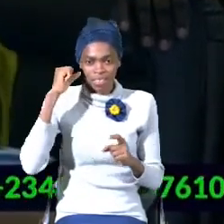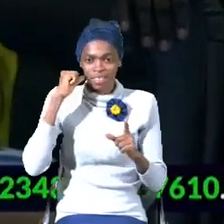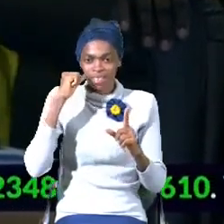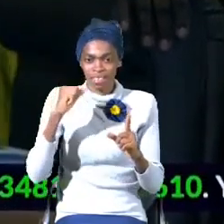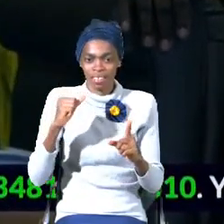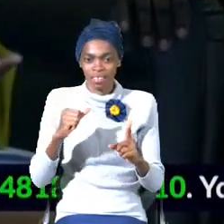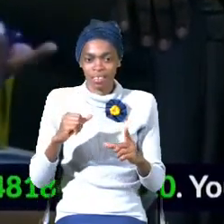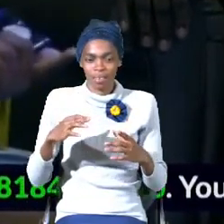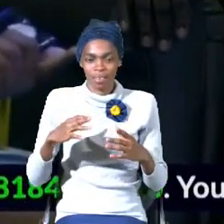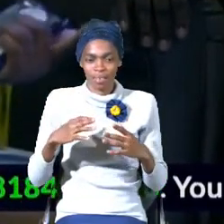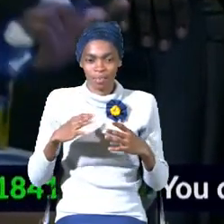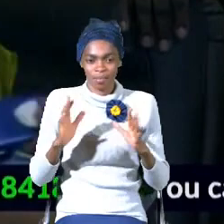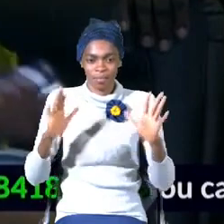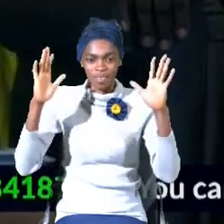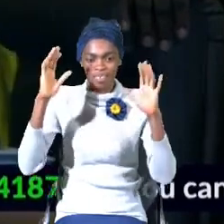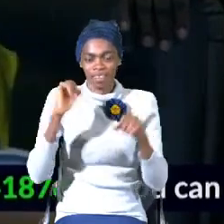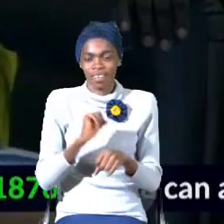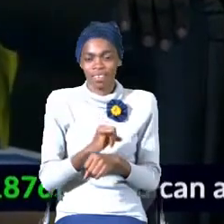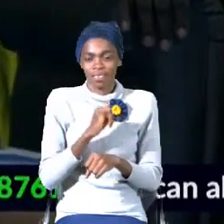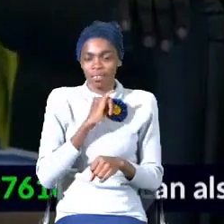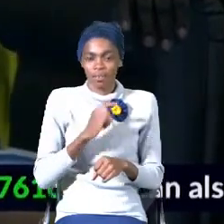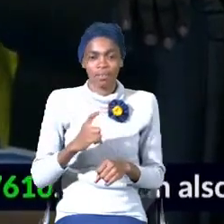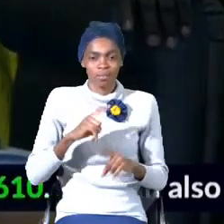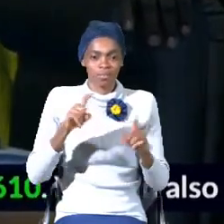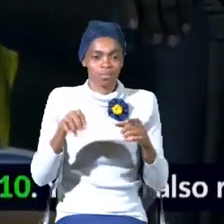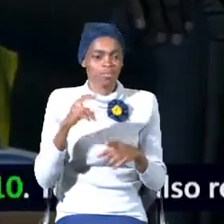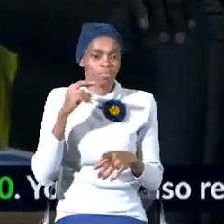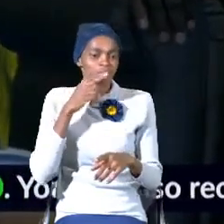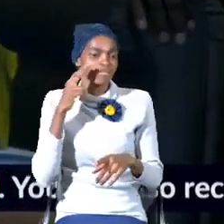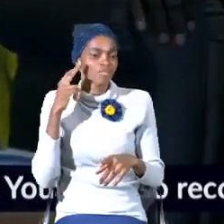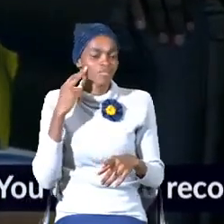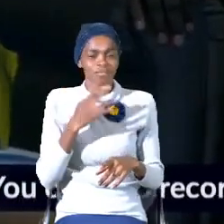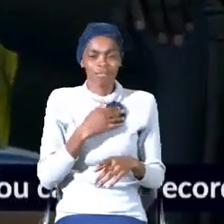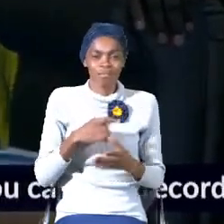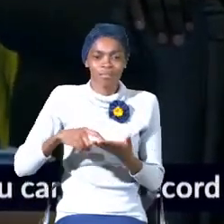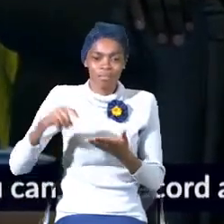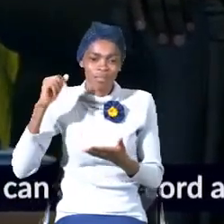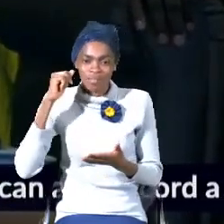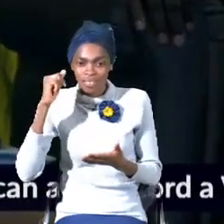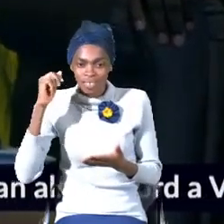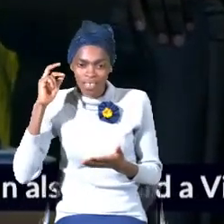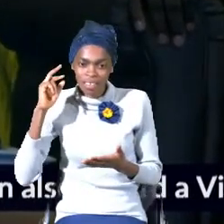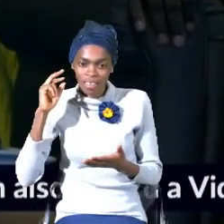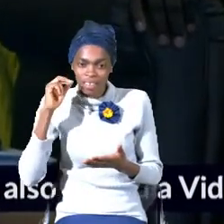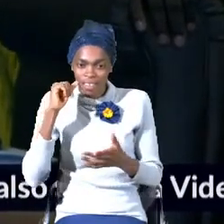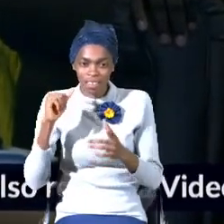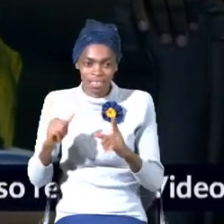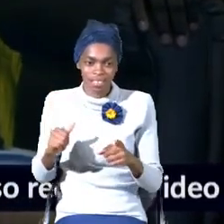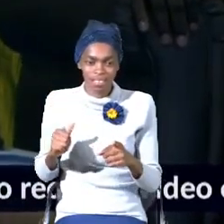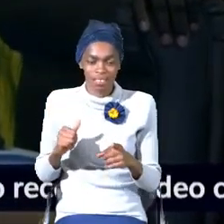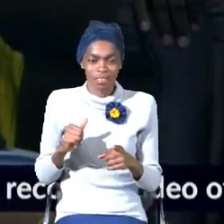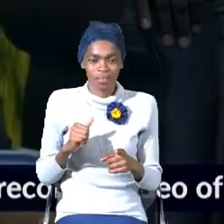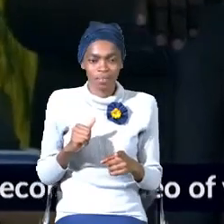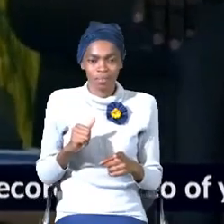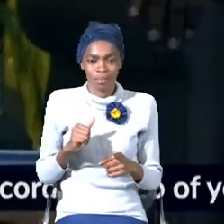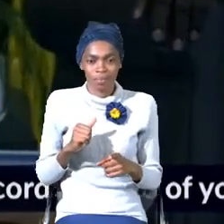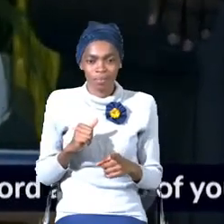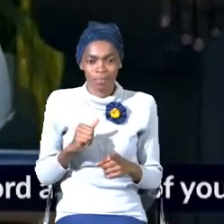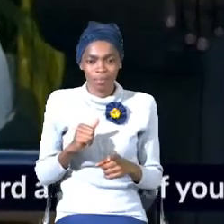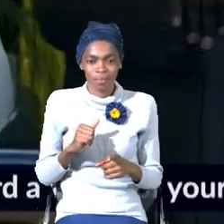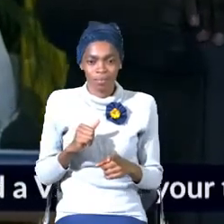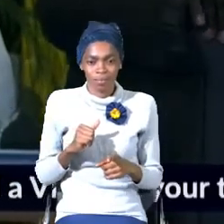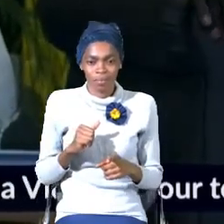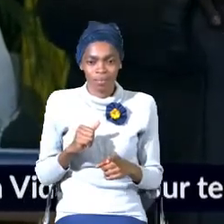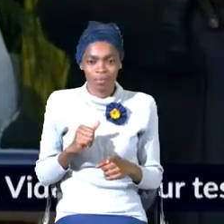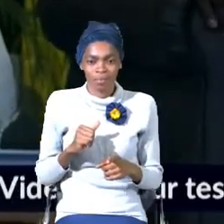myself because two of my roommates were actually using deodorant that same night. I guess it was God actually sent them to me to actually, like, prove that,